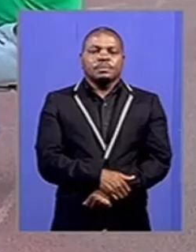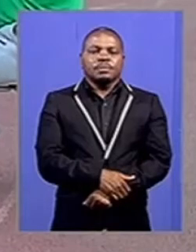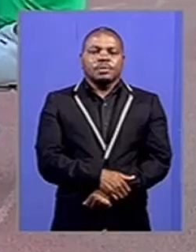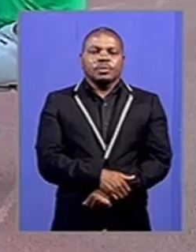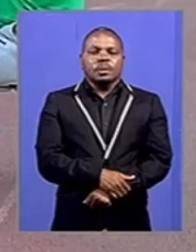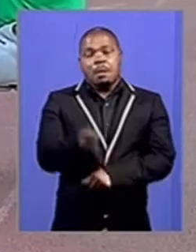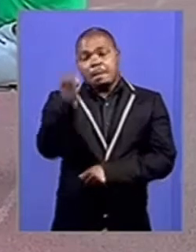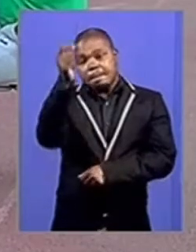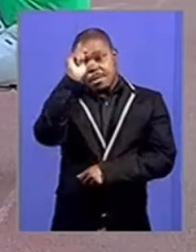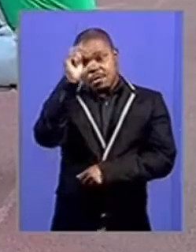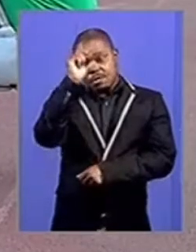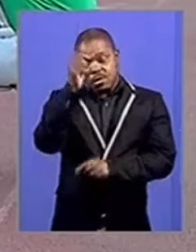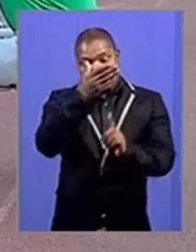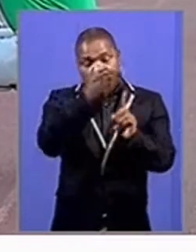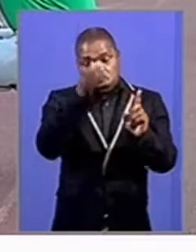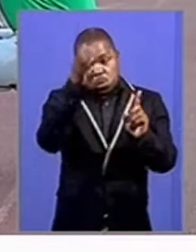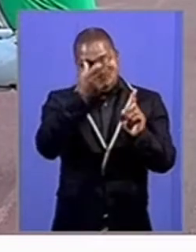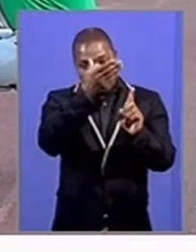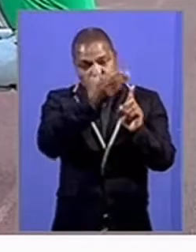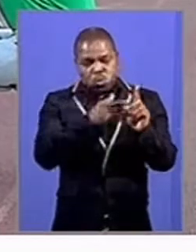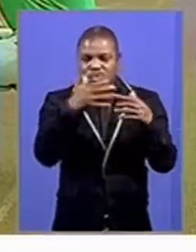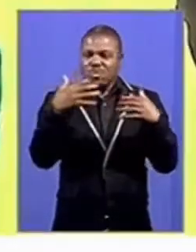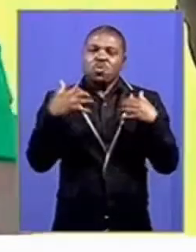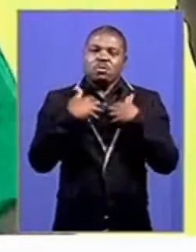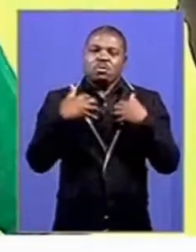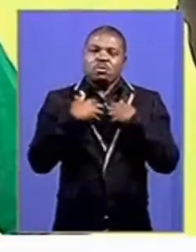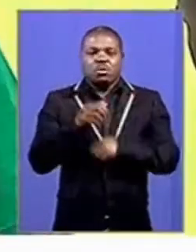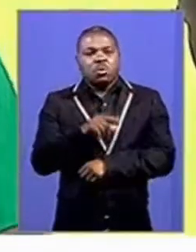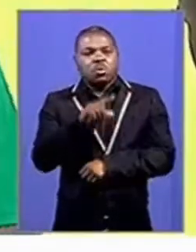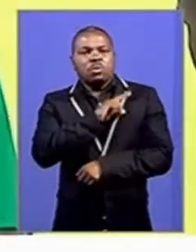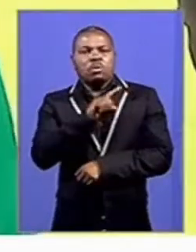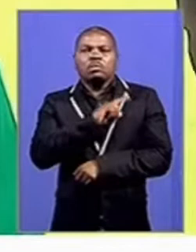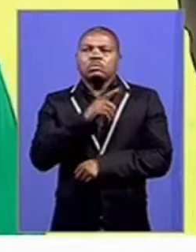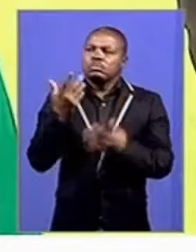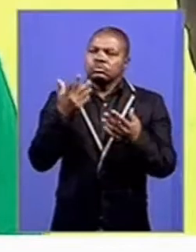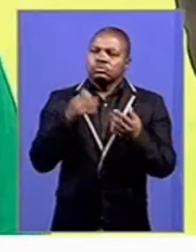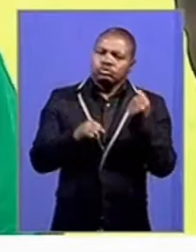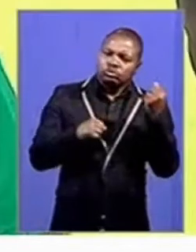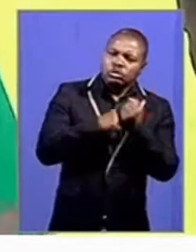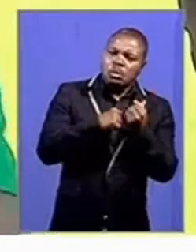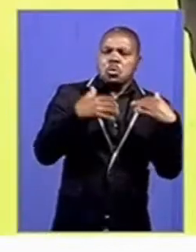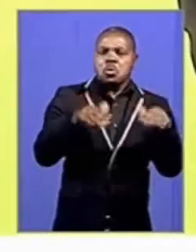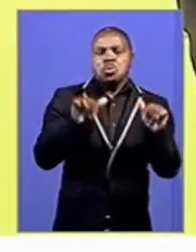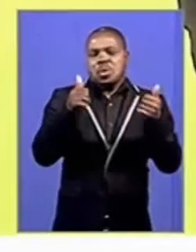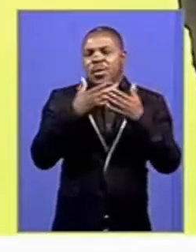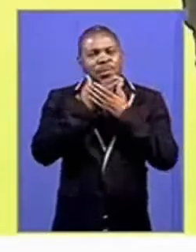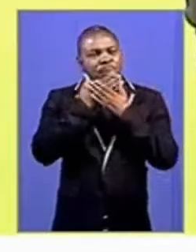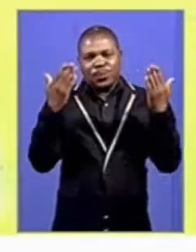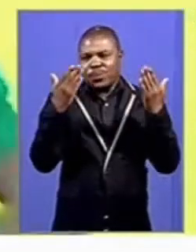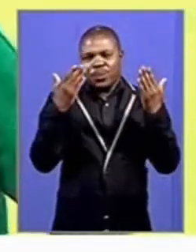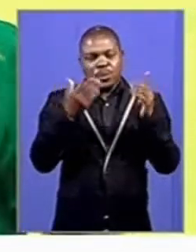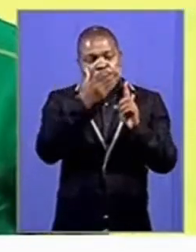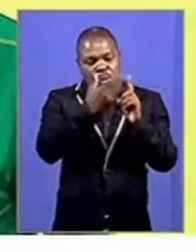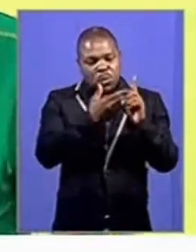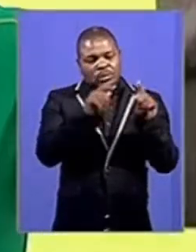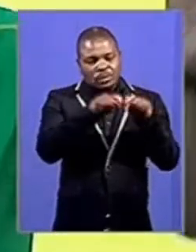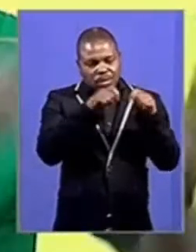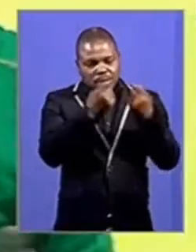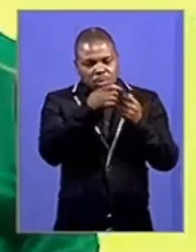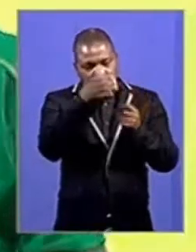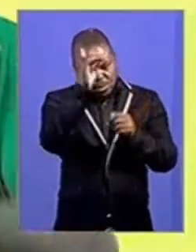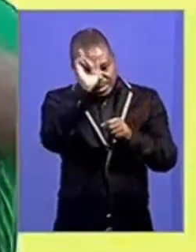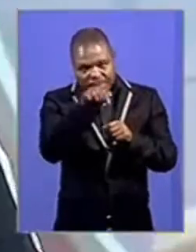Mohlahli wa Bafana Hugo Broos o re o tshwenyegile ka ge a sa humane thekgo e maleba bjalo ka mohlahli wa sehlopha